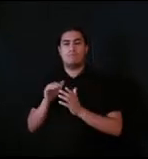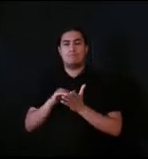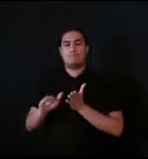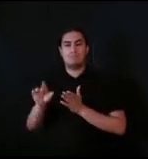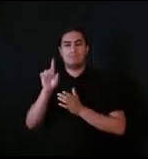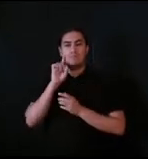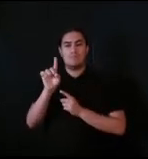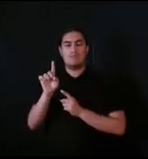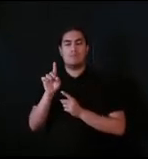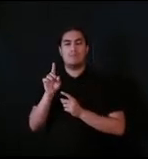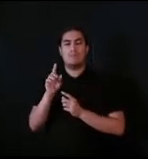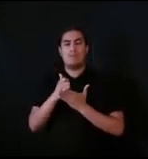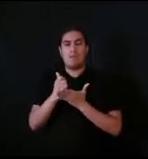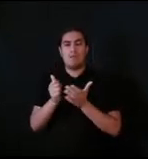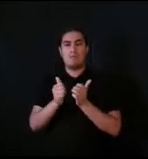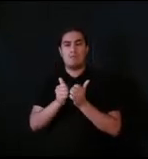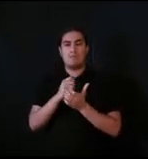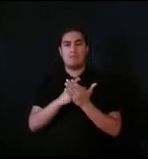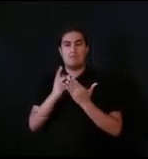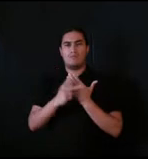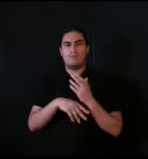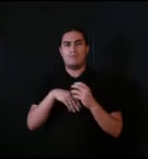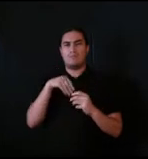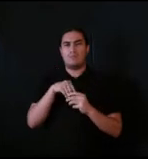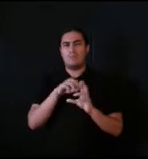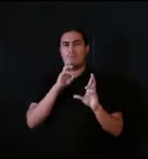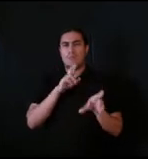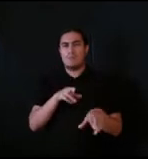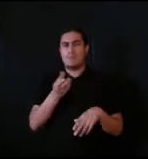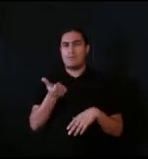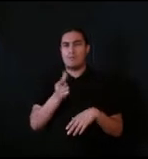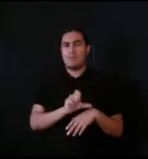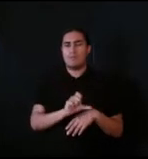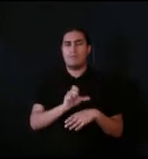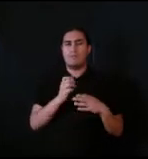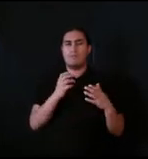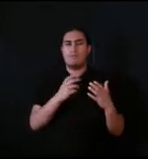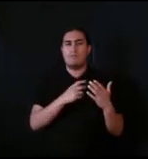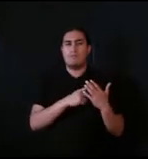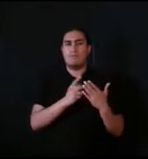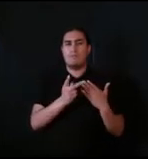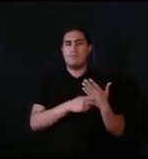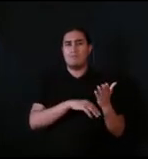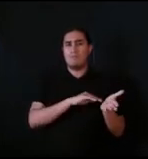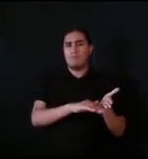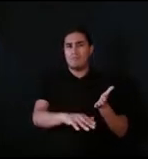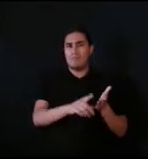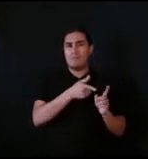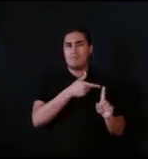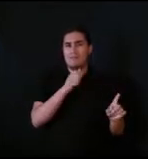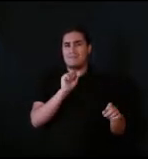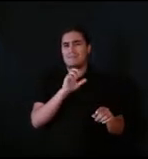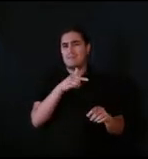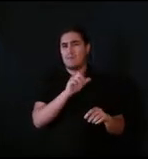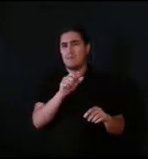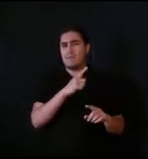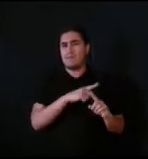some of the projects in the report get built there's some existing categorical exemptions from sequa but there may be more